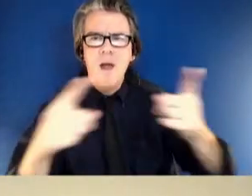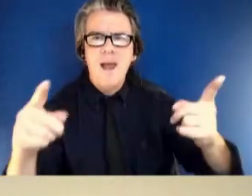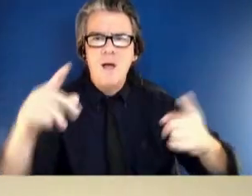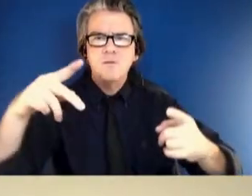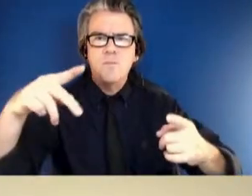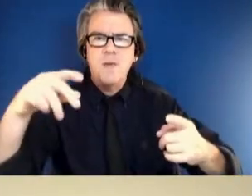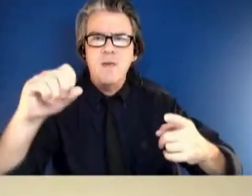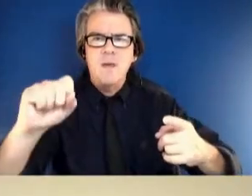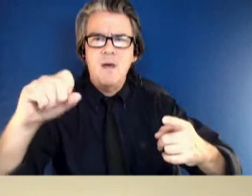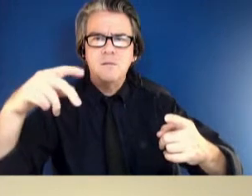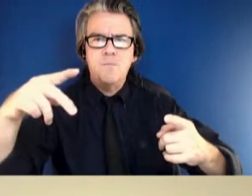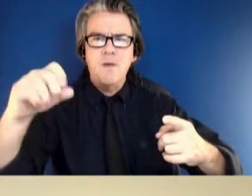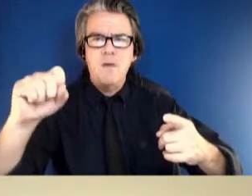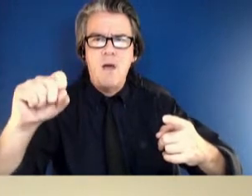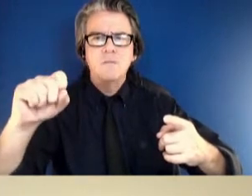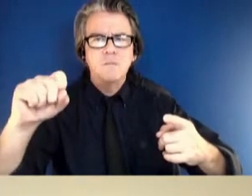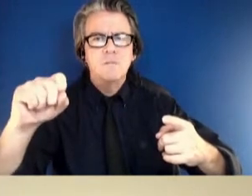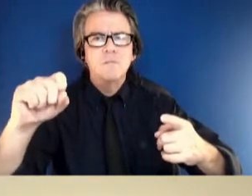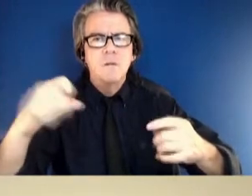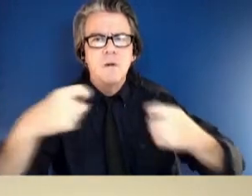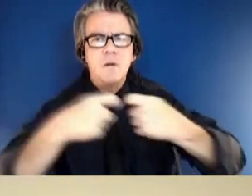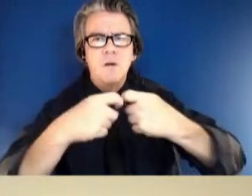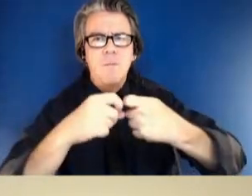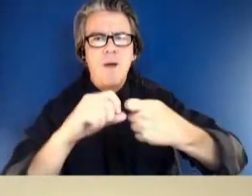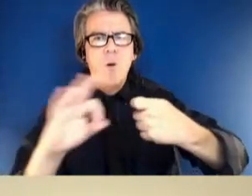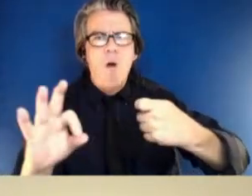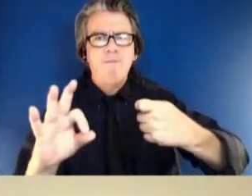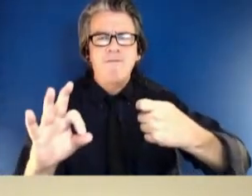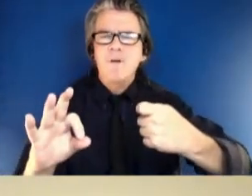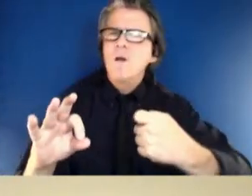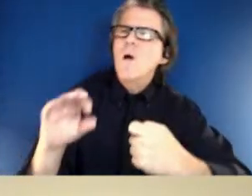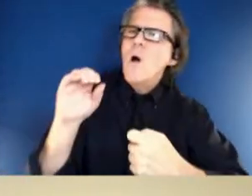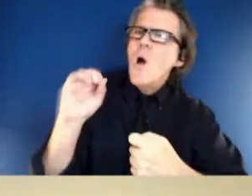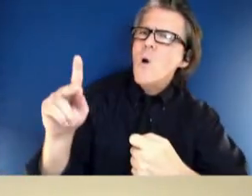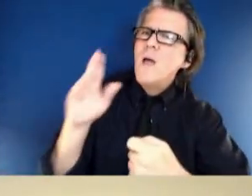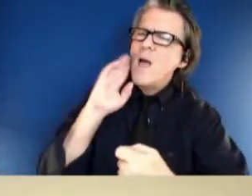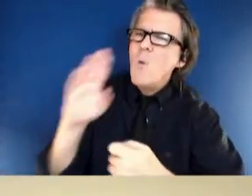So why don't you go ahead and give us an operational update and explain to us what we're